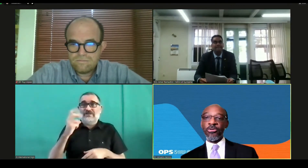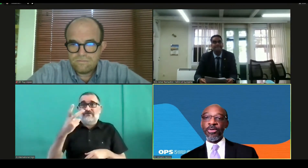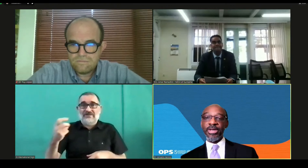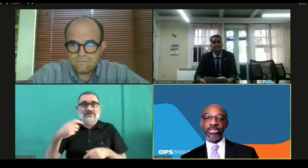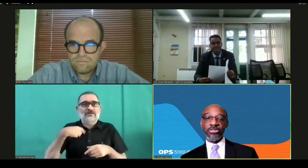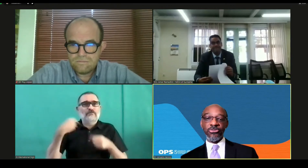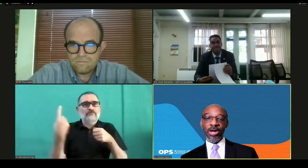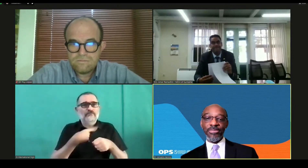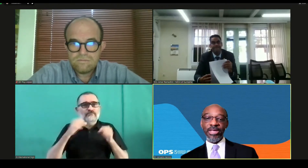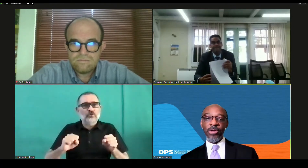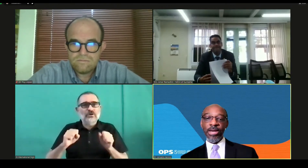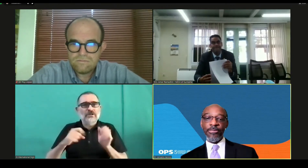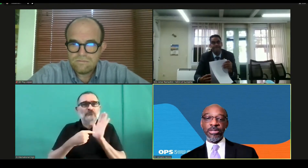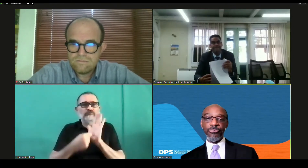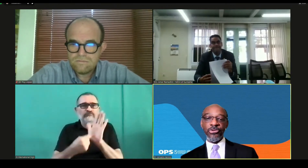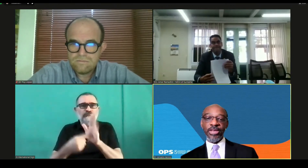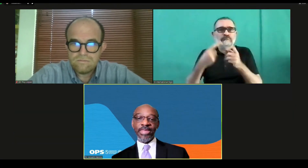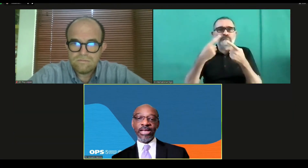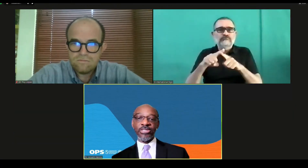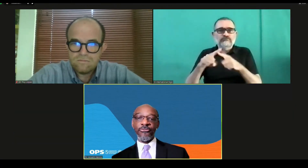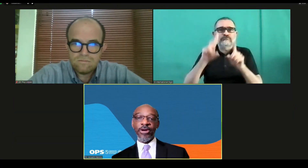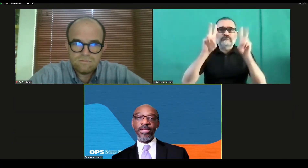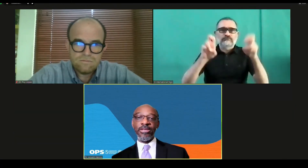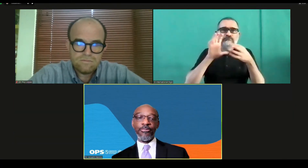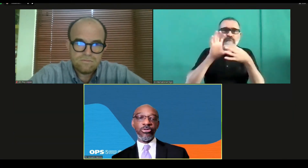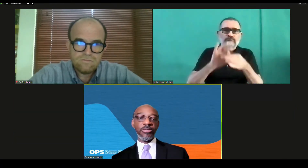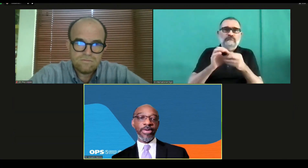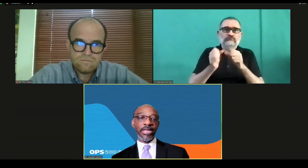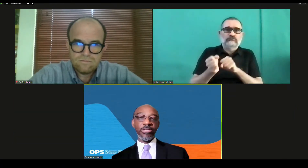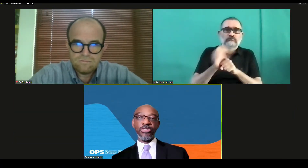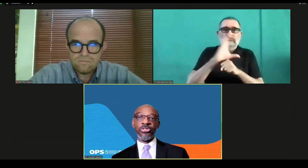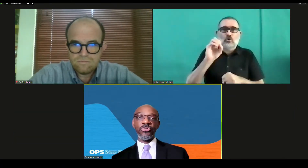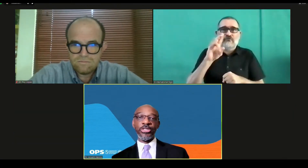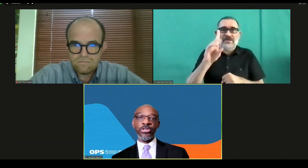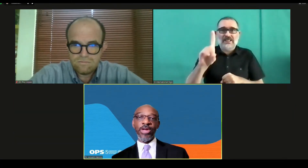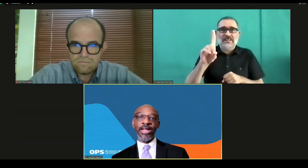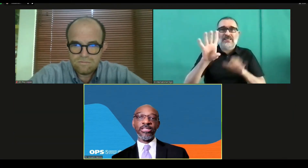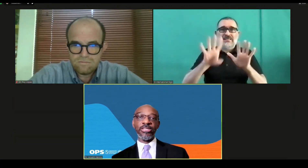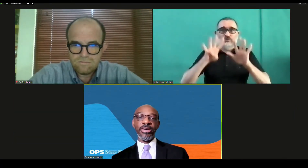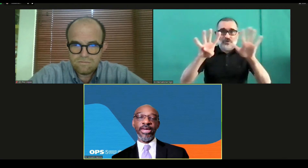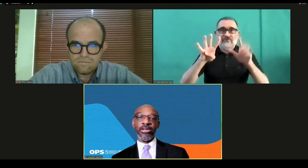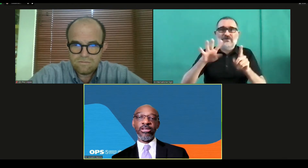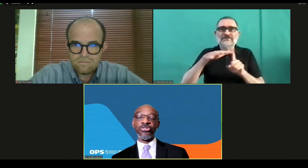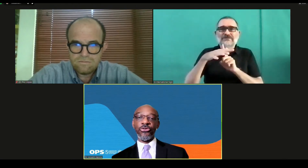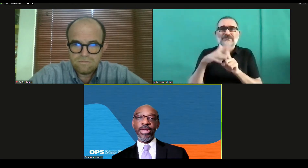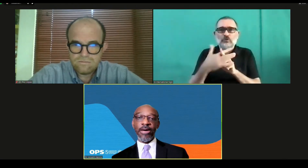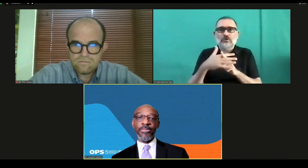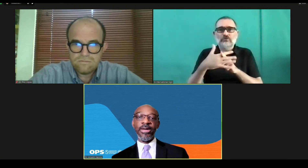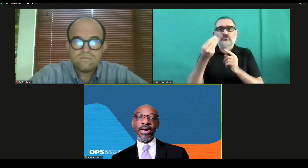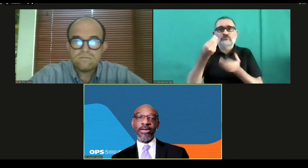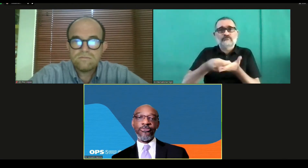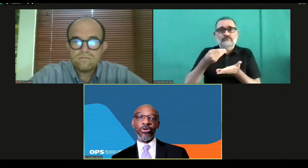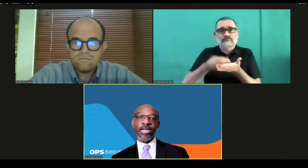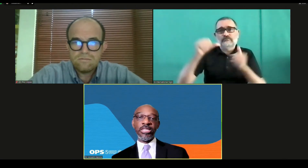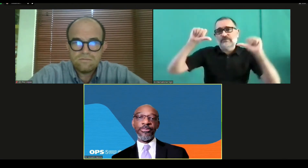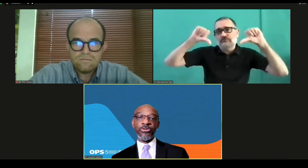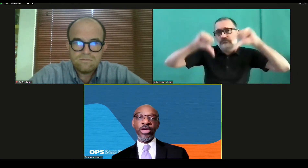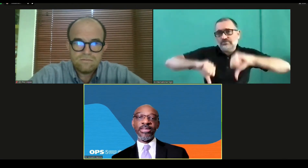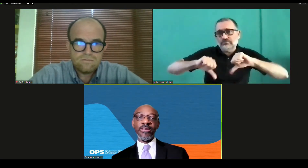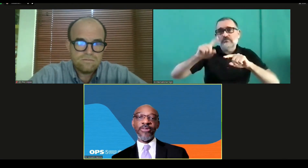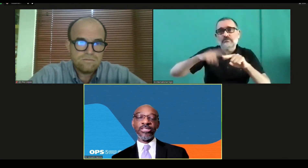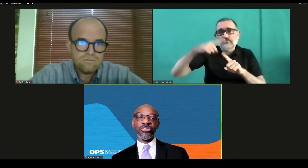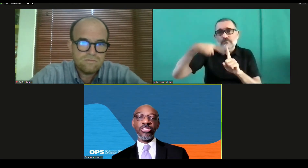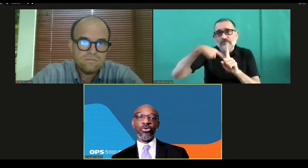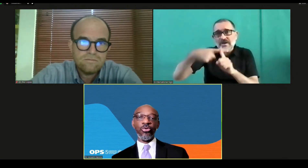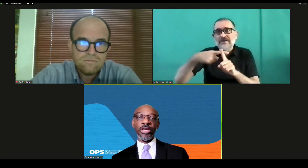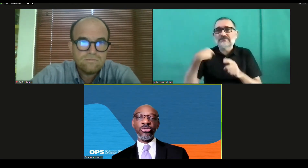Thank you, Honorable Minister Ramdeen. Really much appreciated. Thanks for a very deep perspective on the situation reality in Suriname and for your leadership in